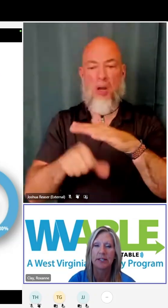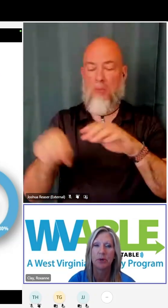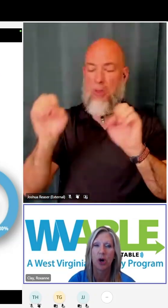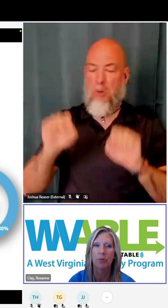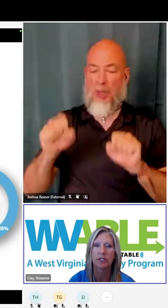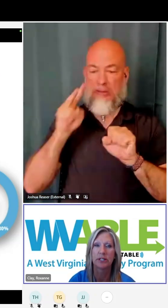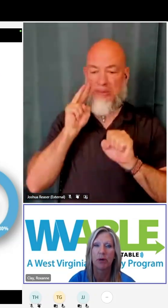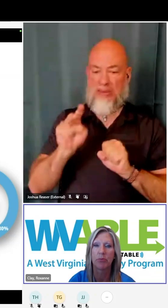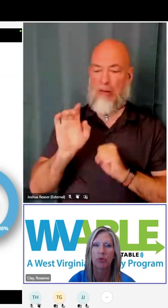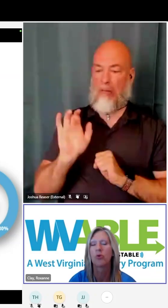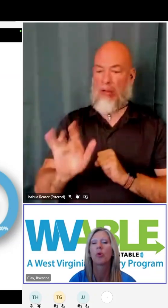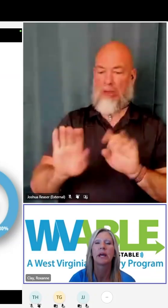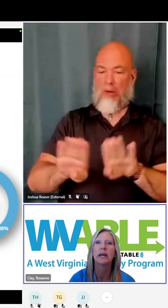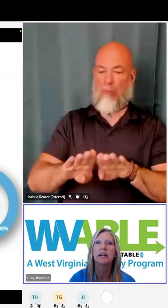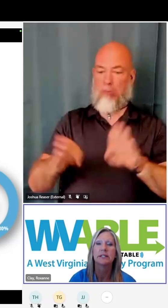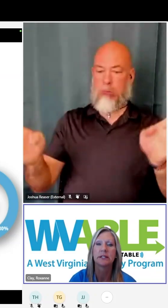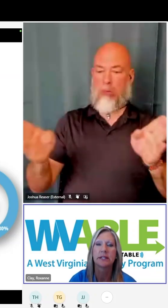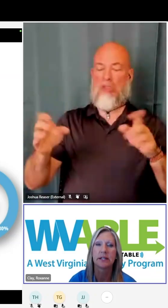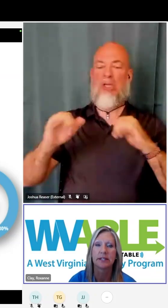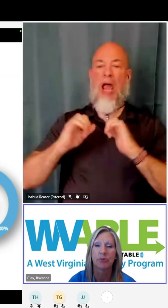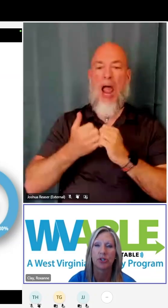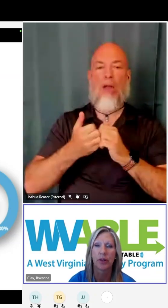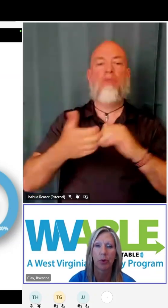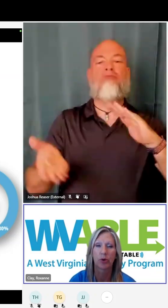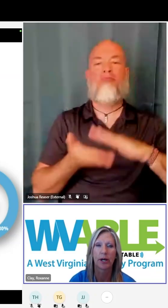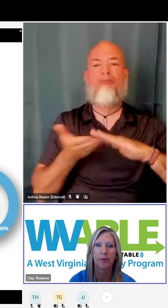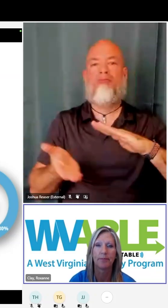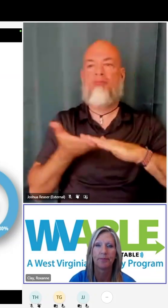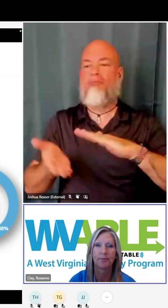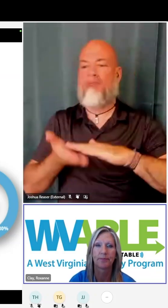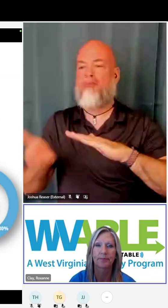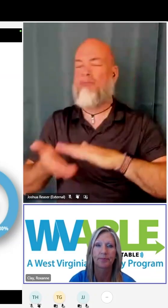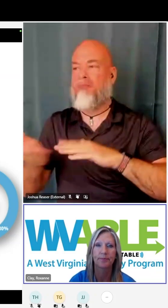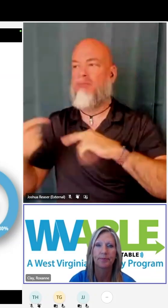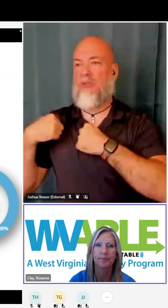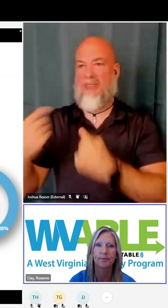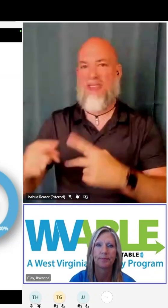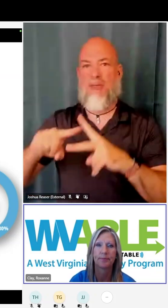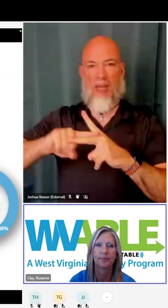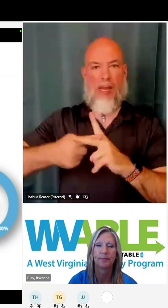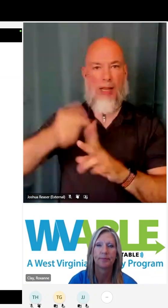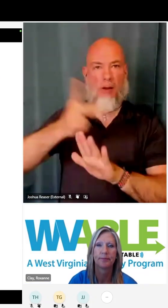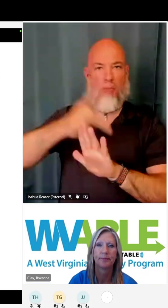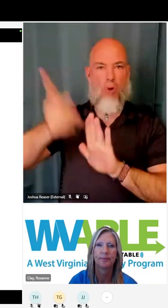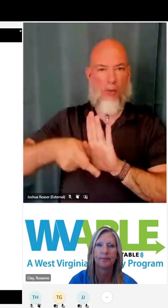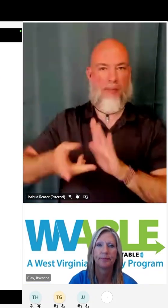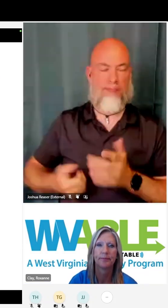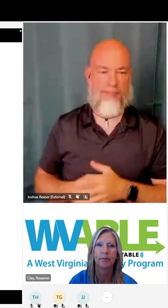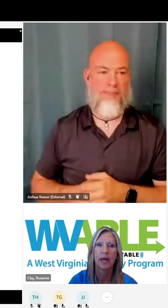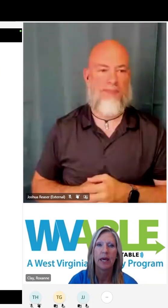these investment options have been performing since the inception of the program.